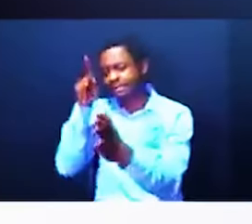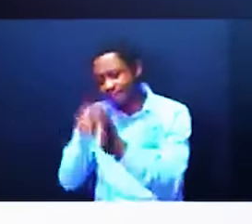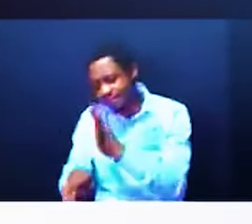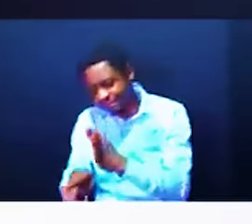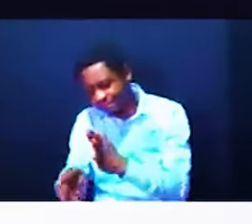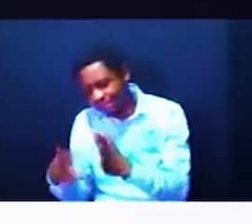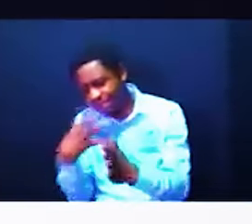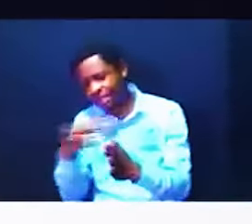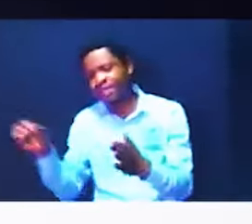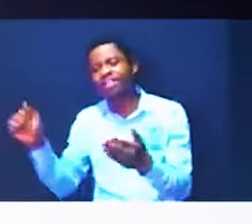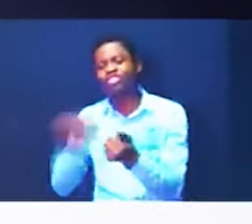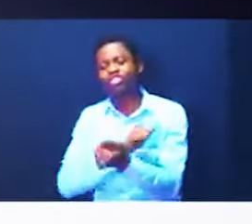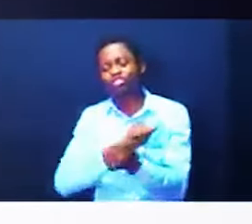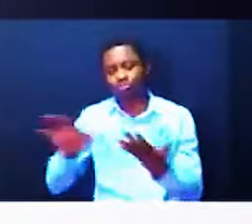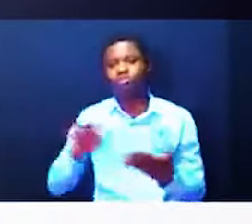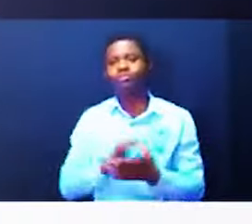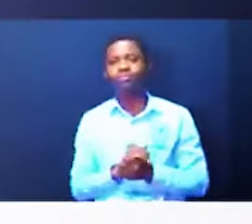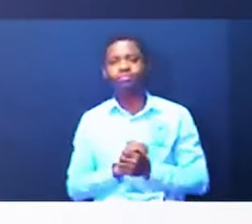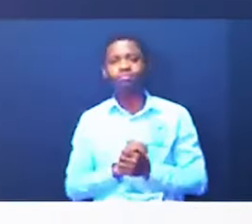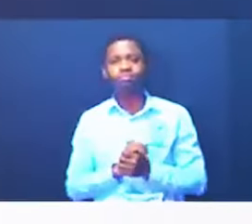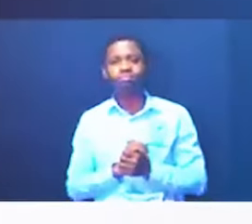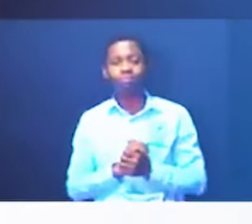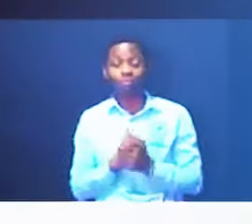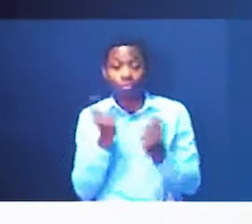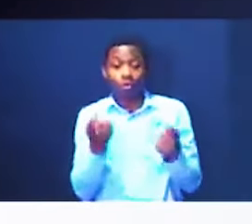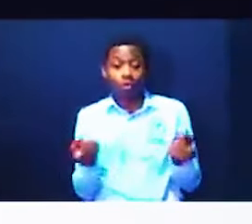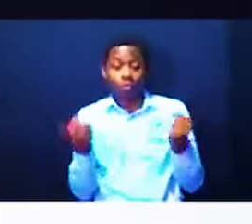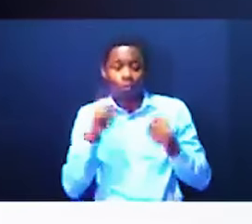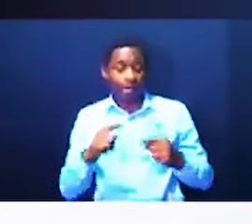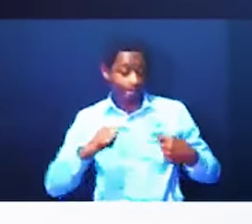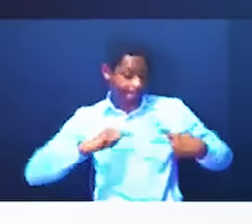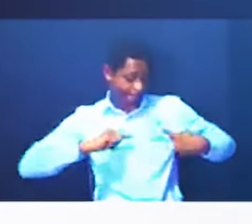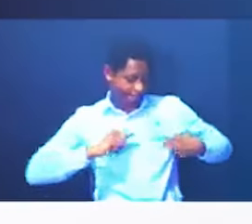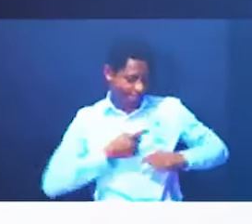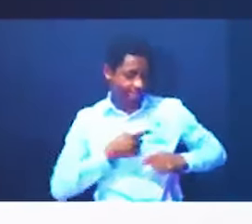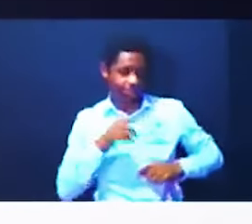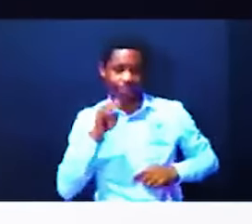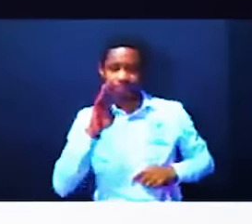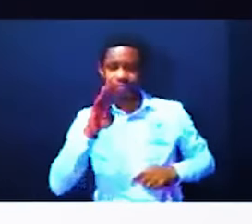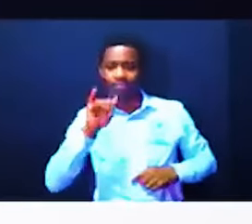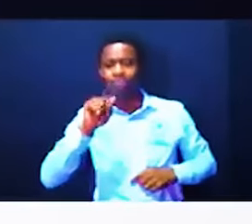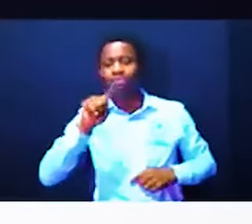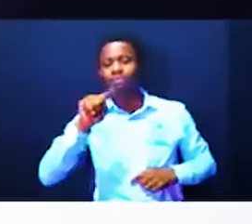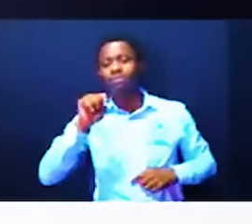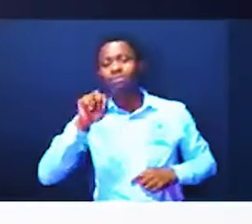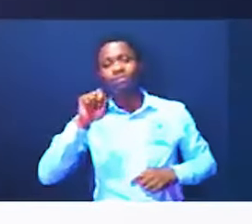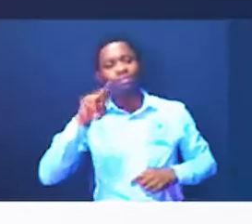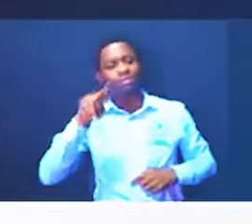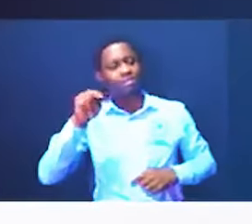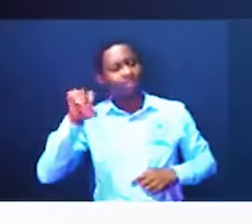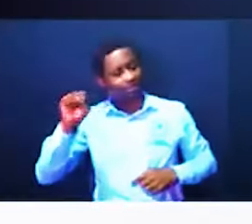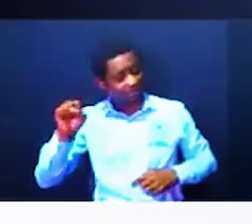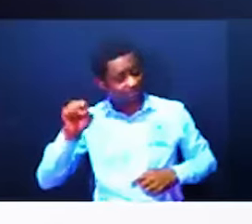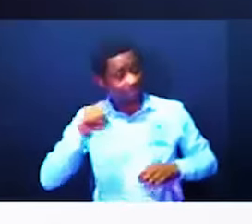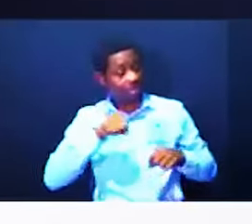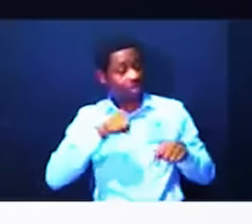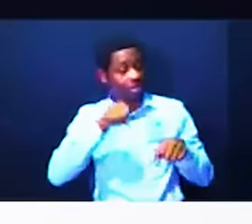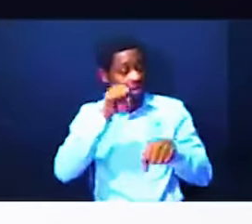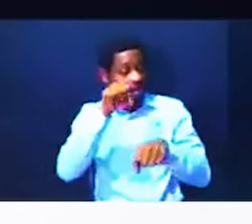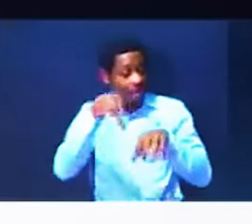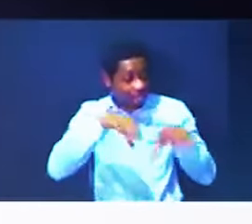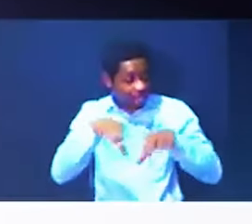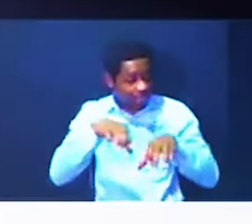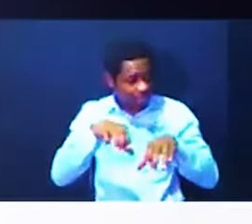destroys. Or say, when bitterness is at work, it will steal, it will